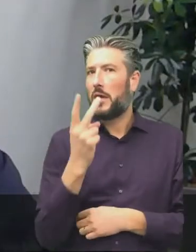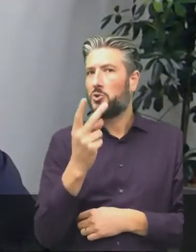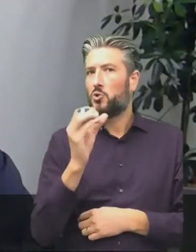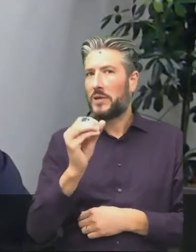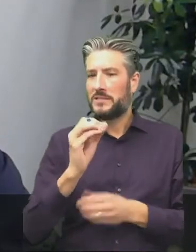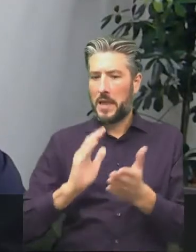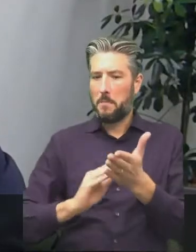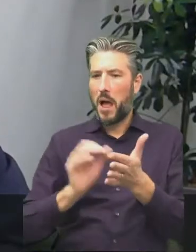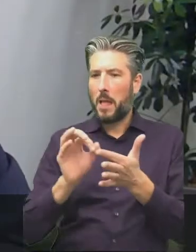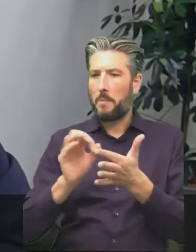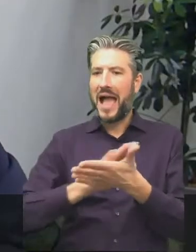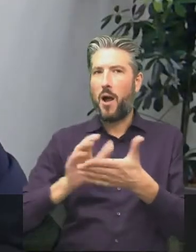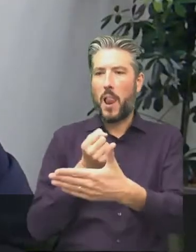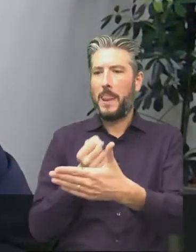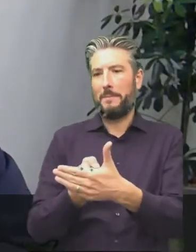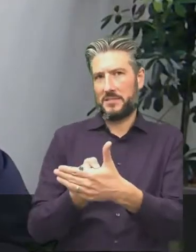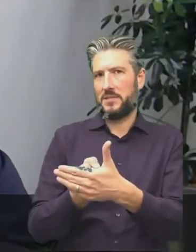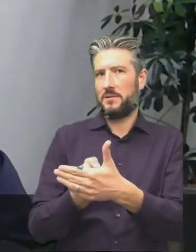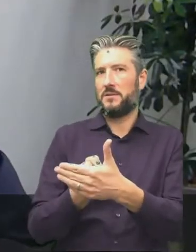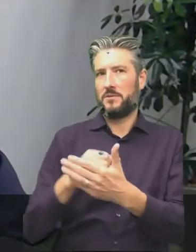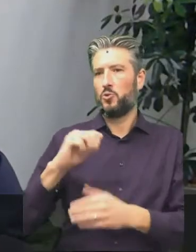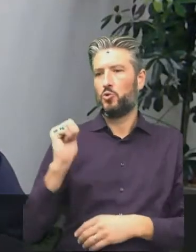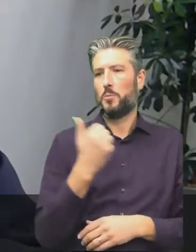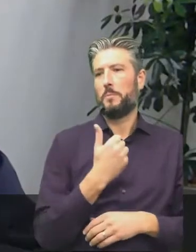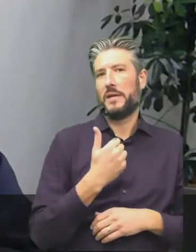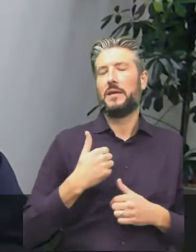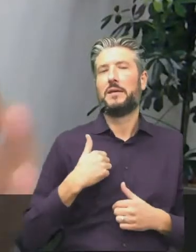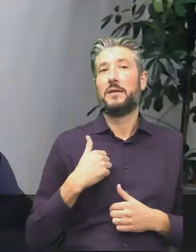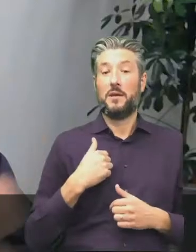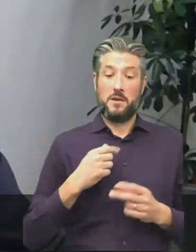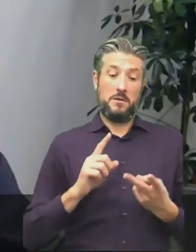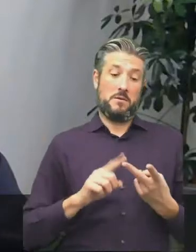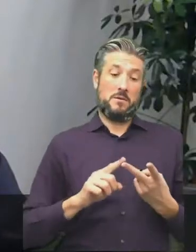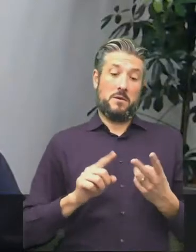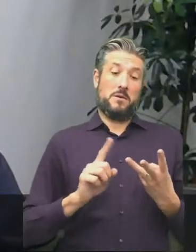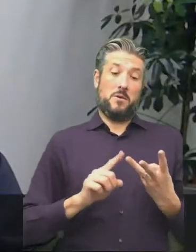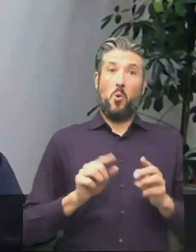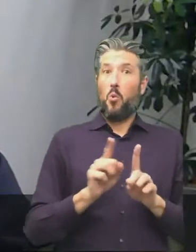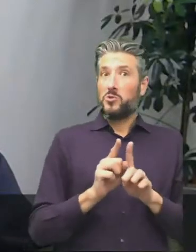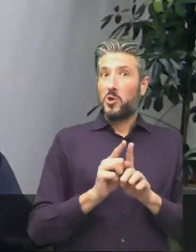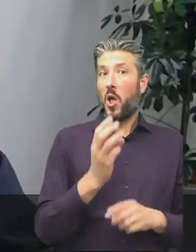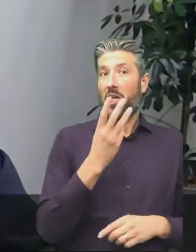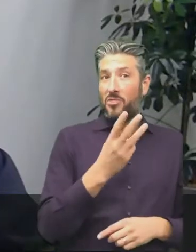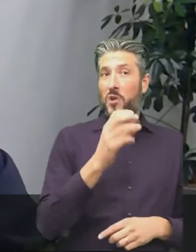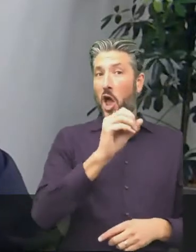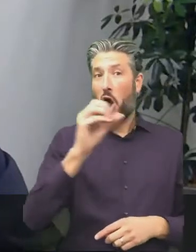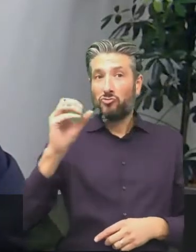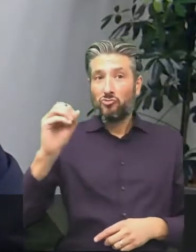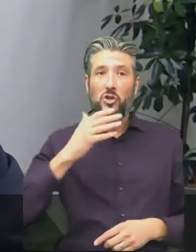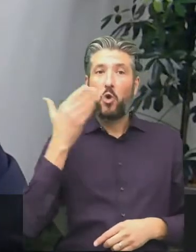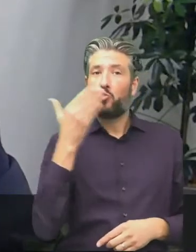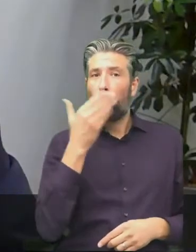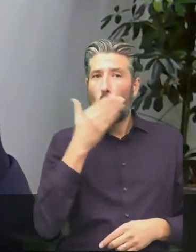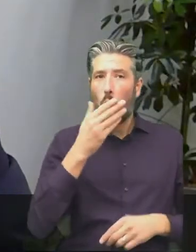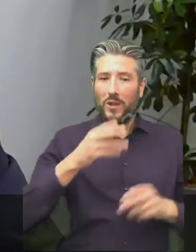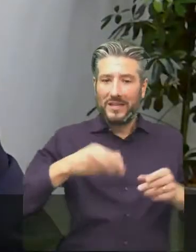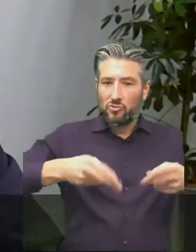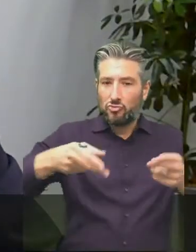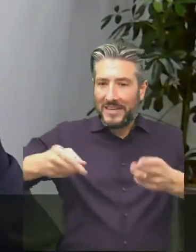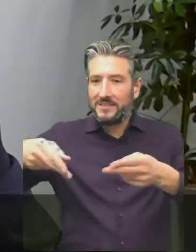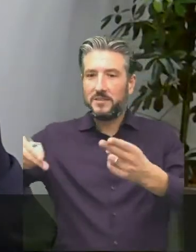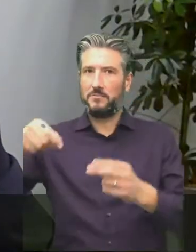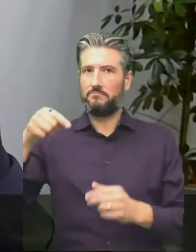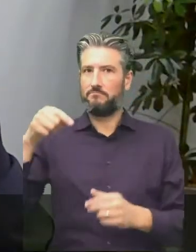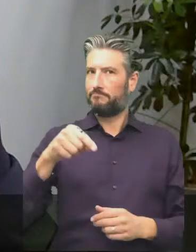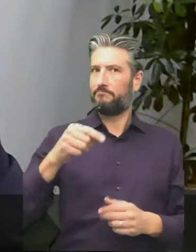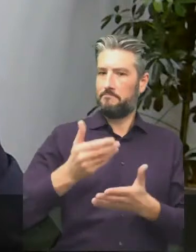do the same as well. We now have more than 300 school streets, making it safer in and around schools. We've made sure that our bus lanes are